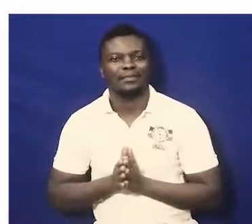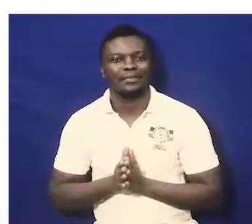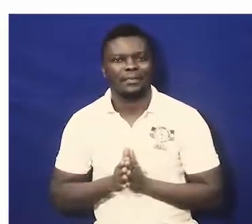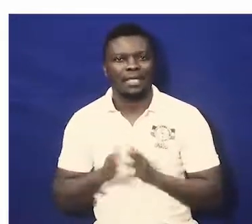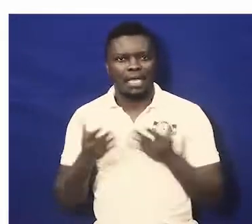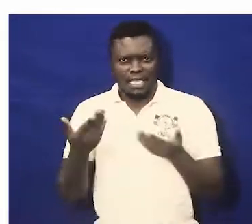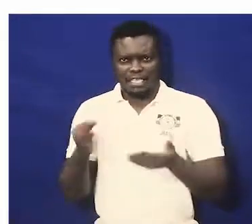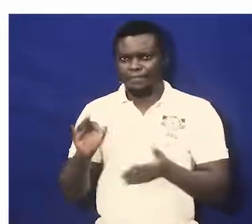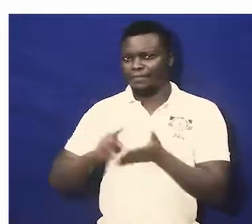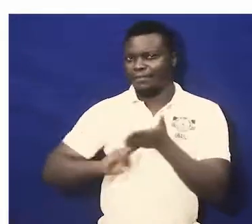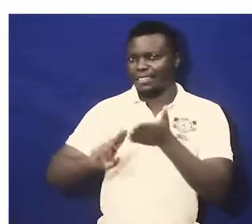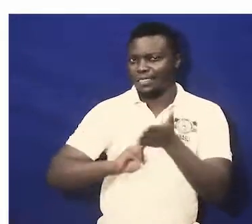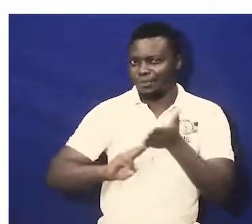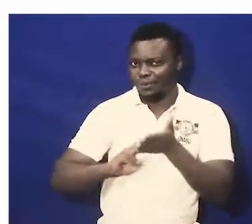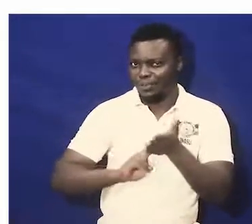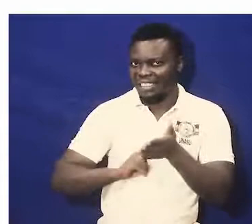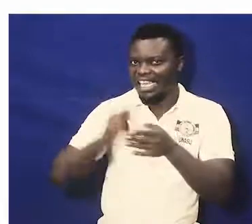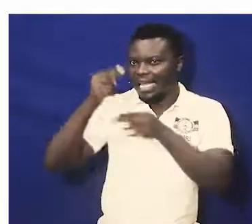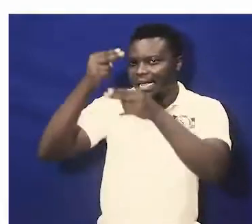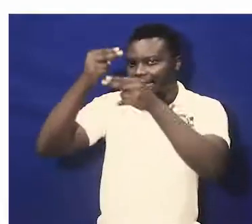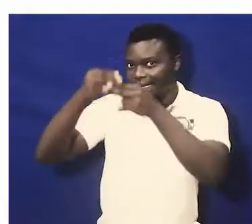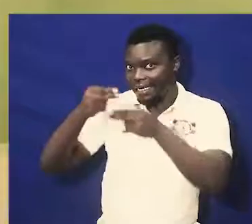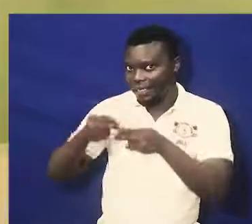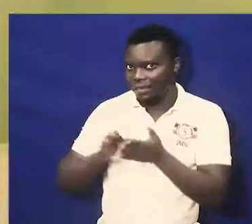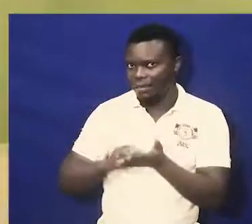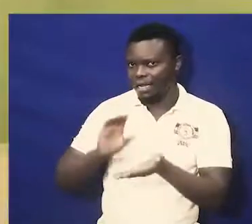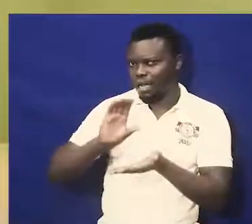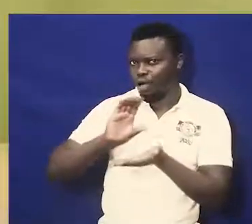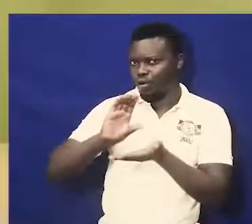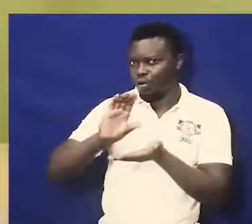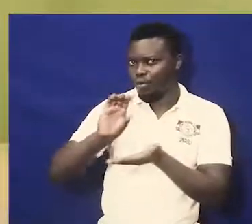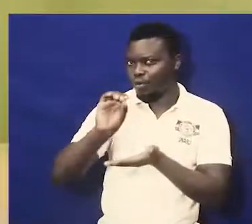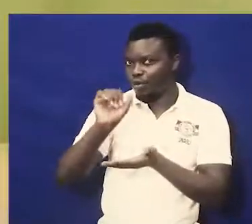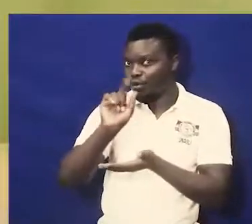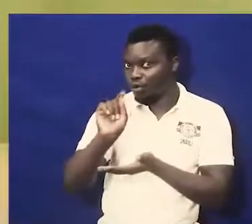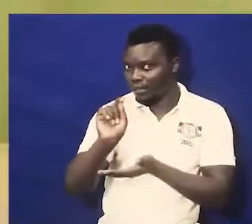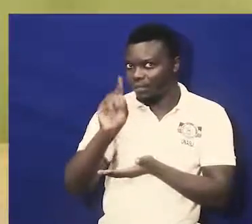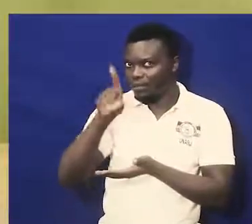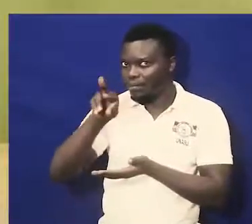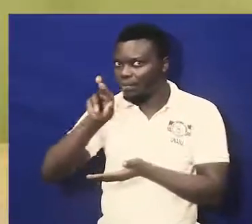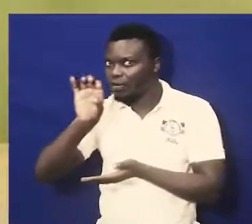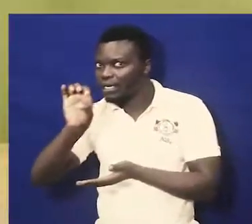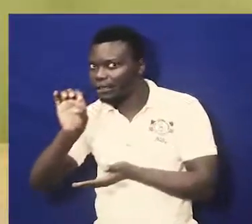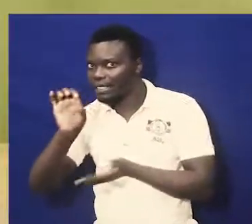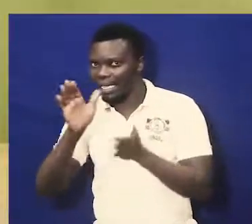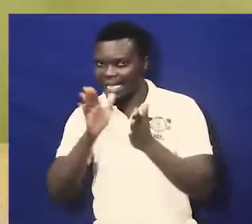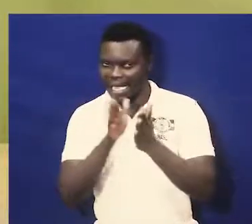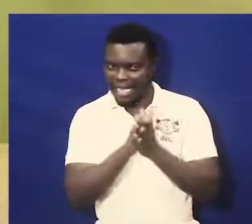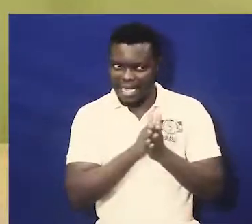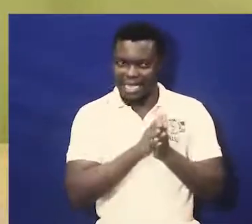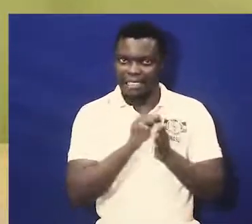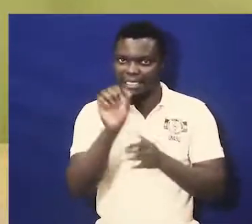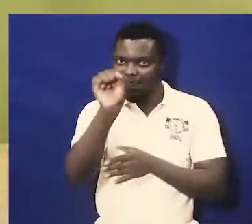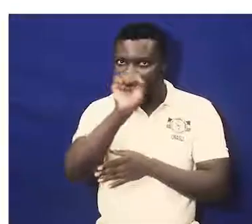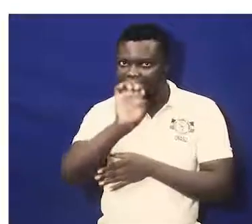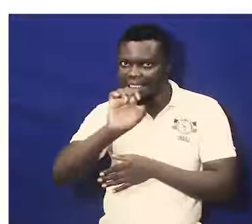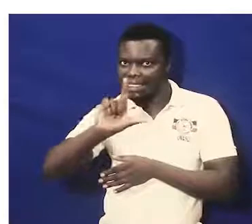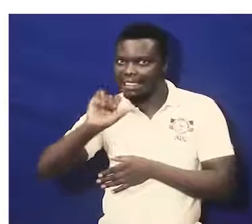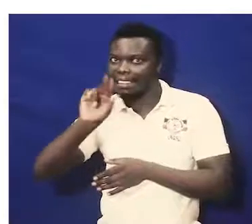And if we were to use the terms cost price and selling price, profit is equal